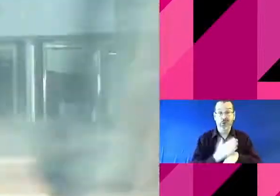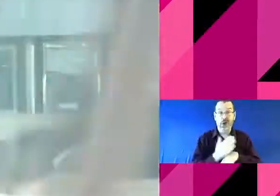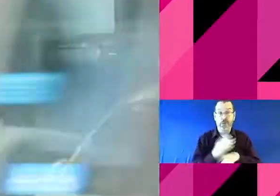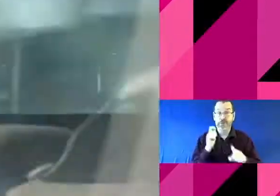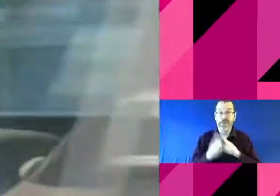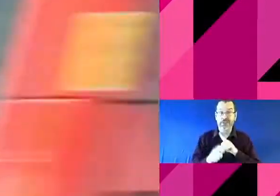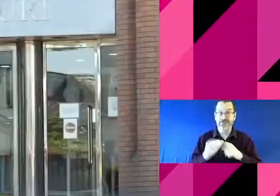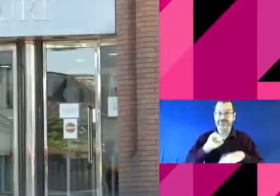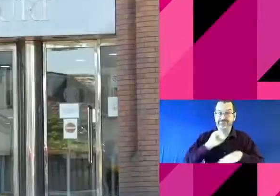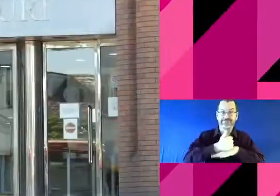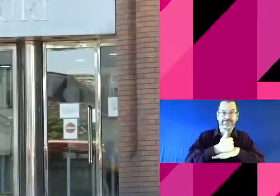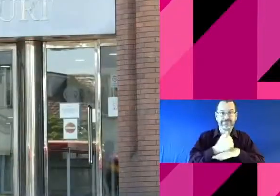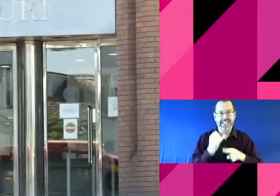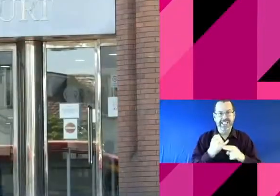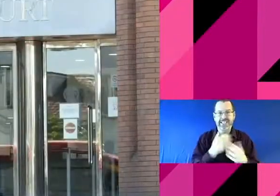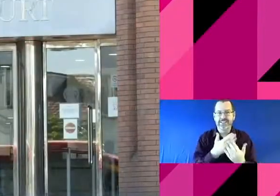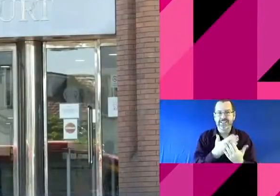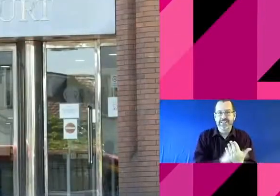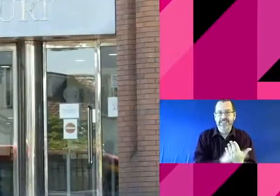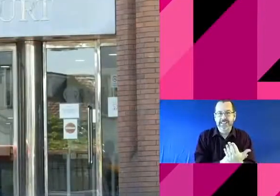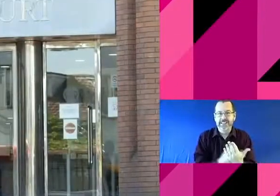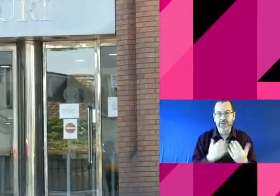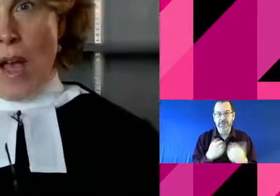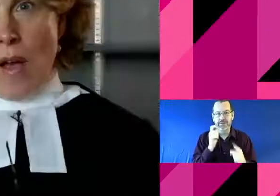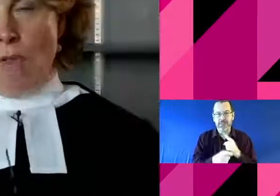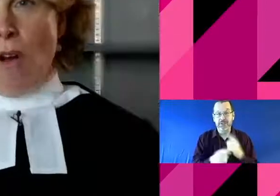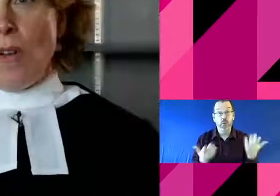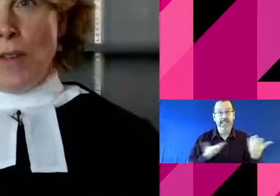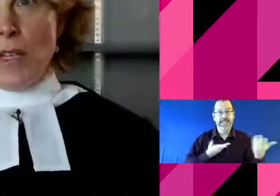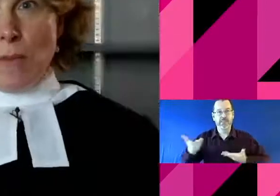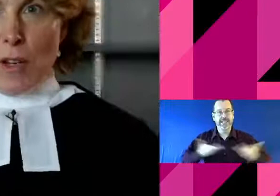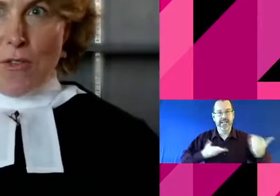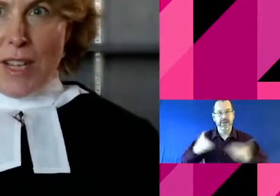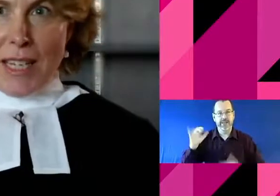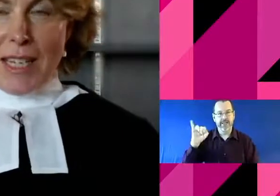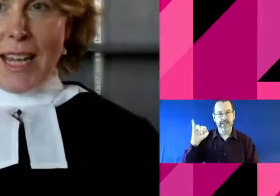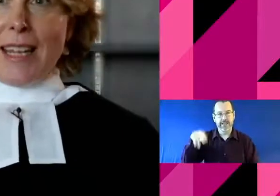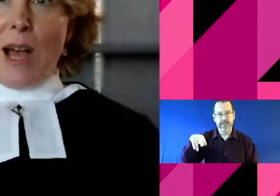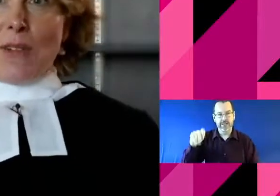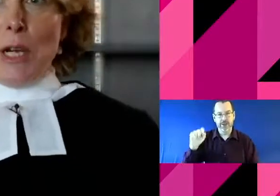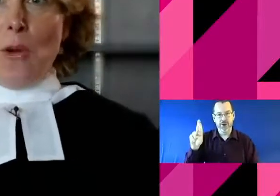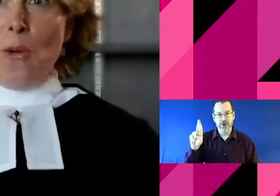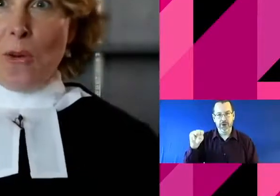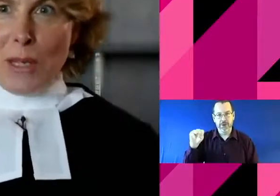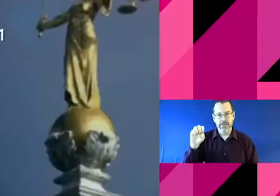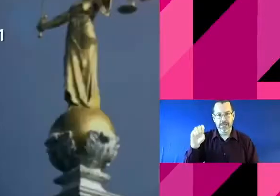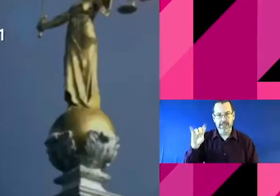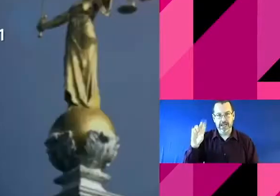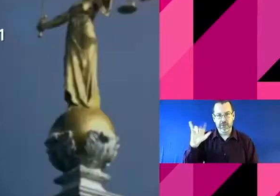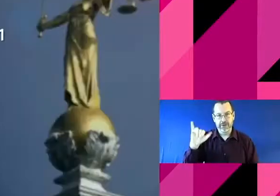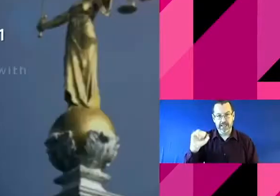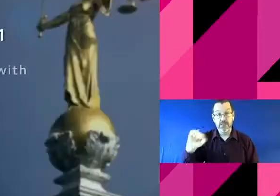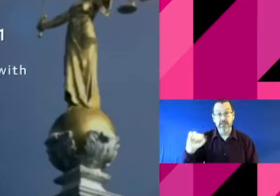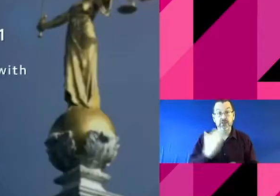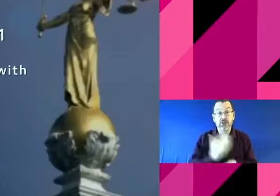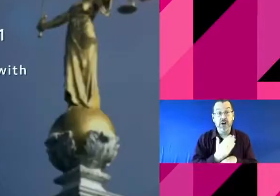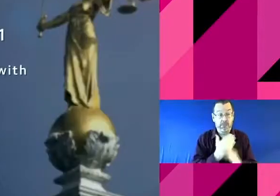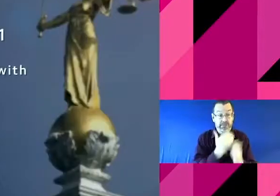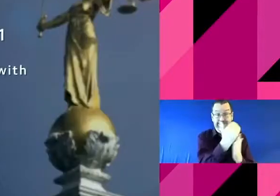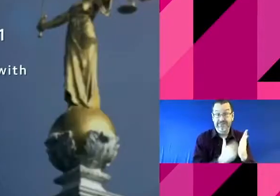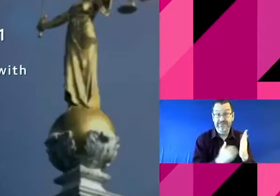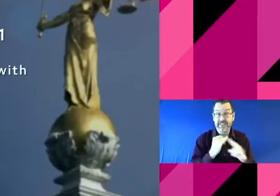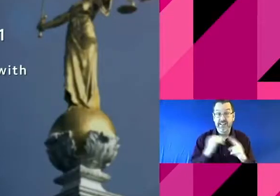system, intermediaries. The role of the intermediaries is set out in law.